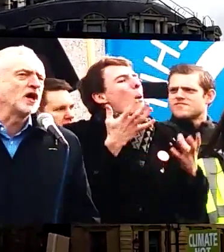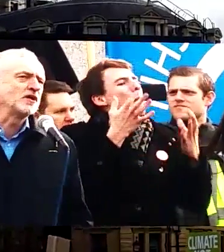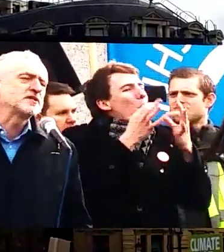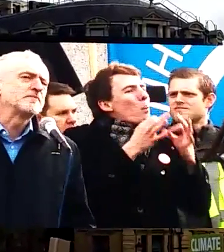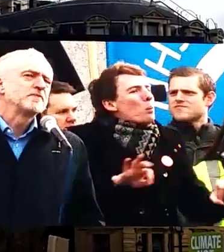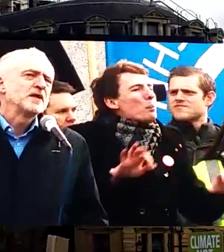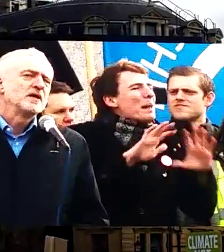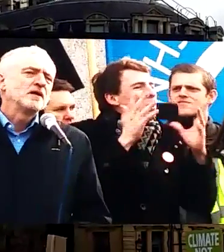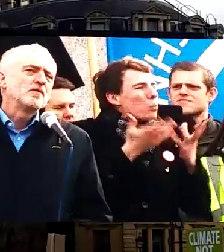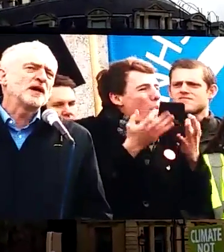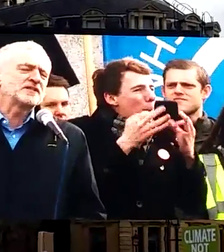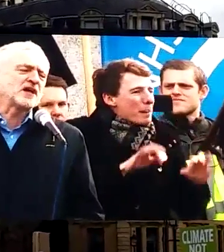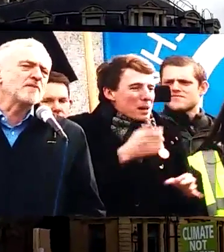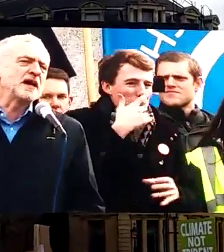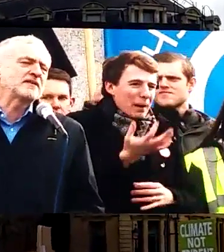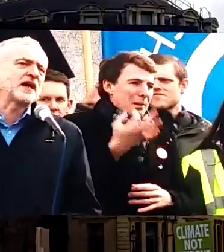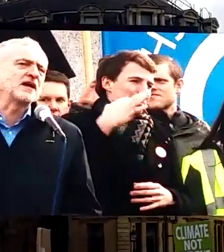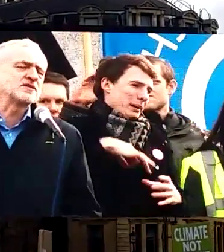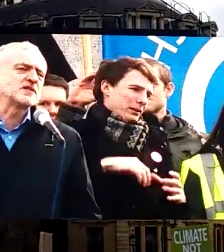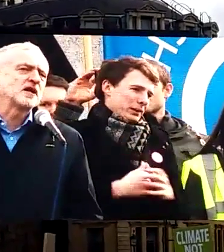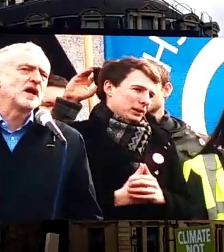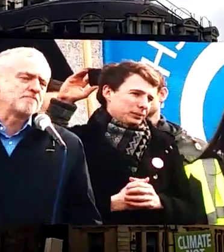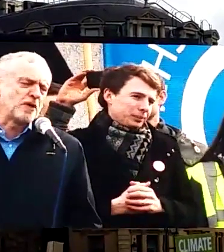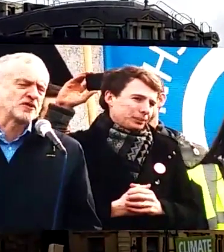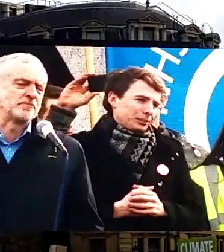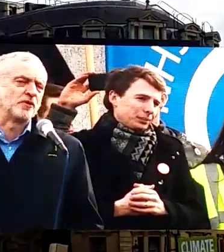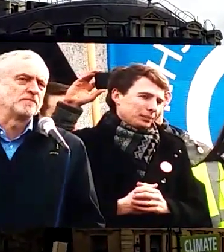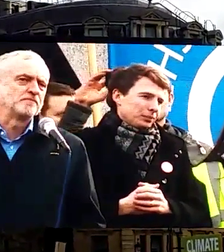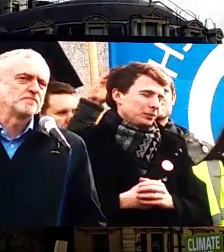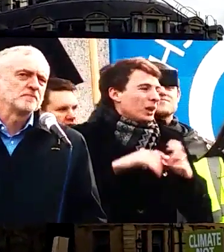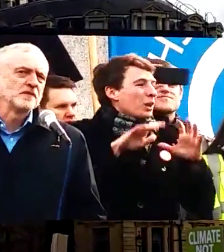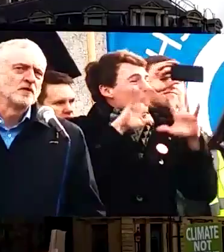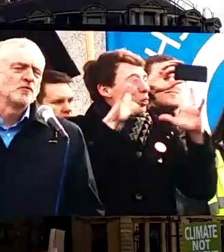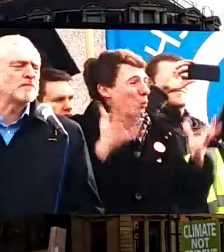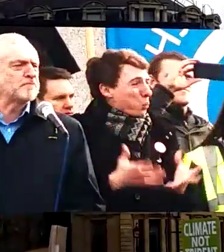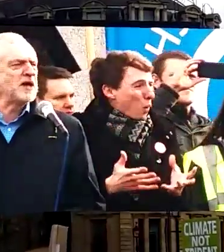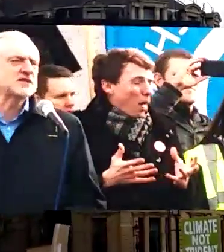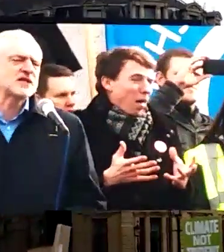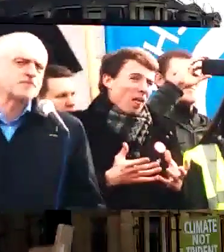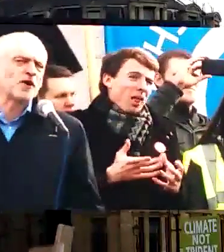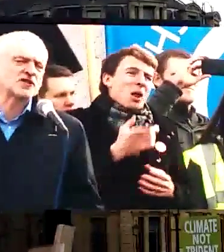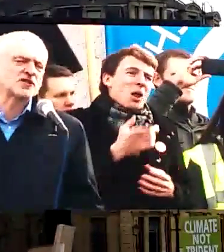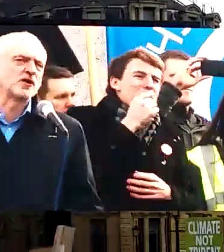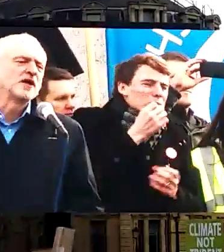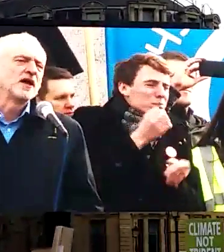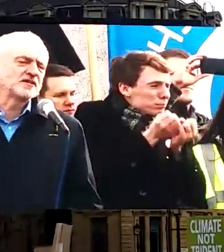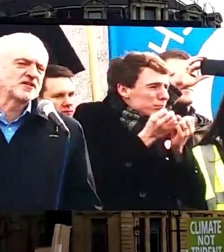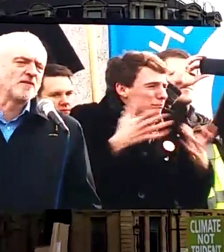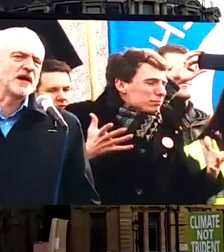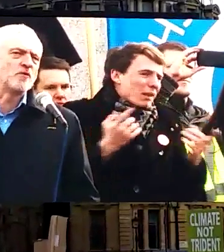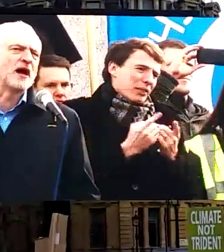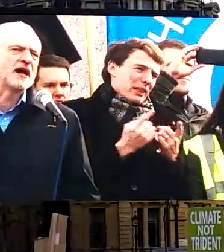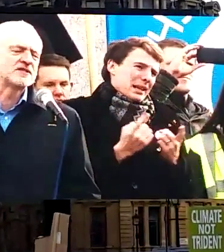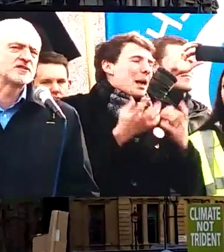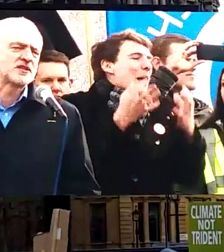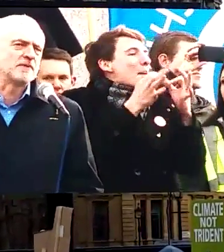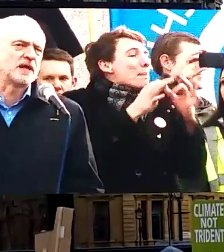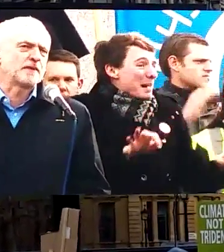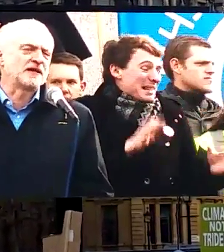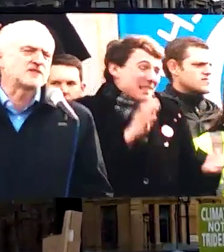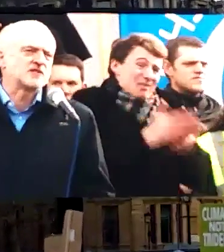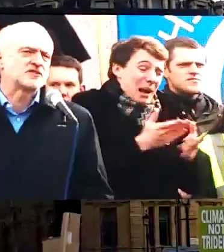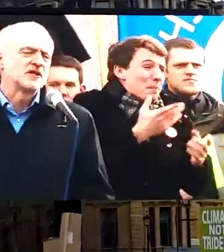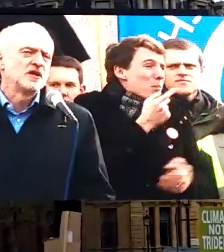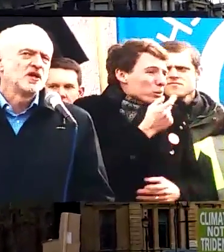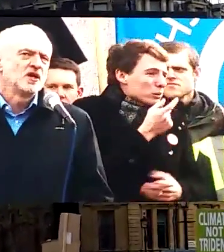live in a world where so many things are possible, where peace is possible in so many ways and so